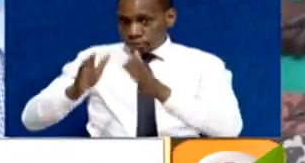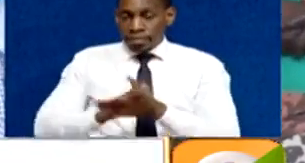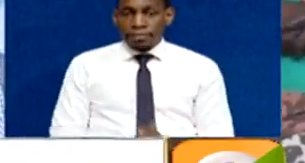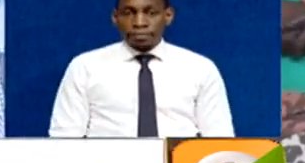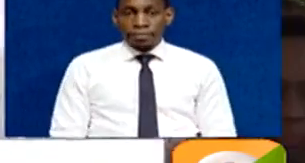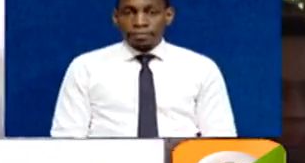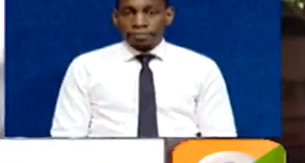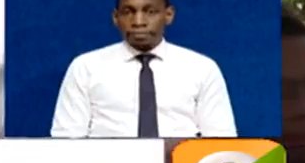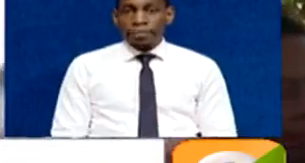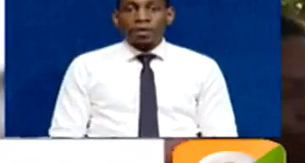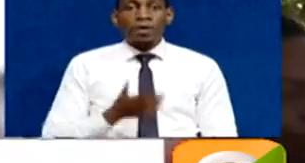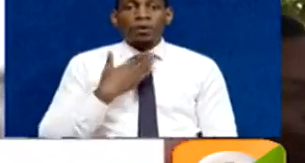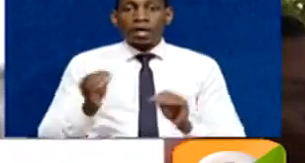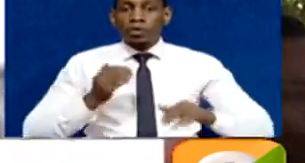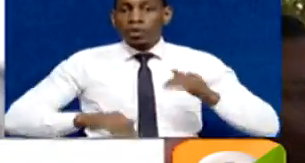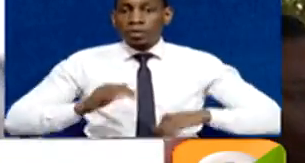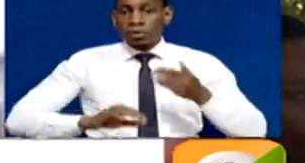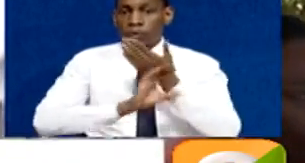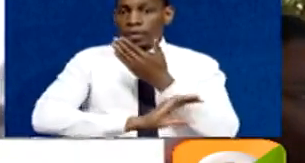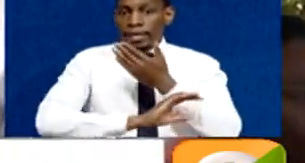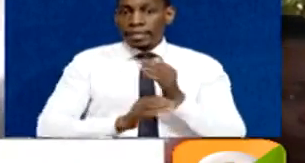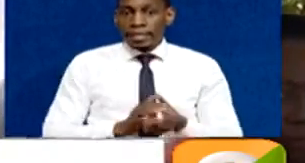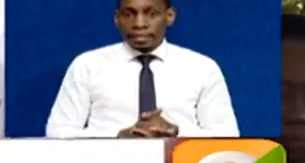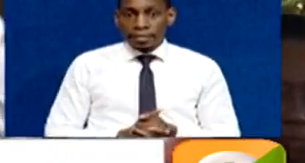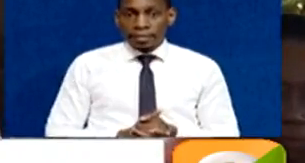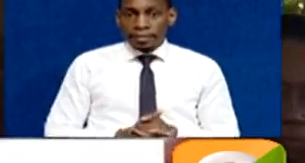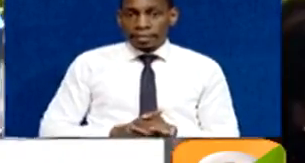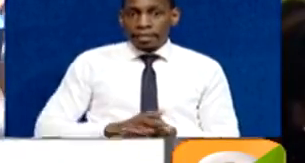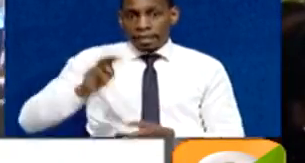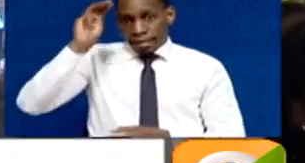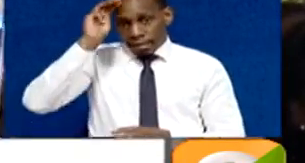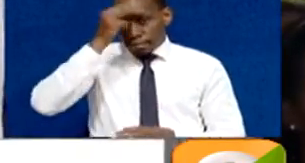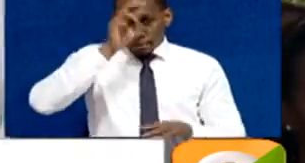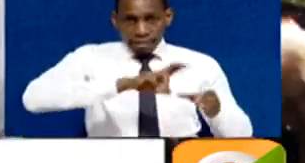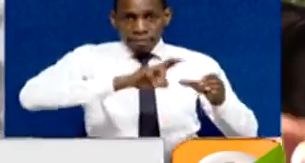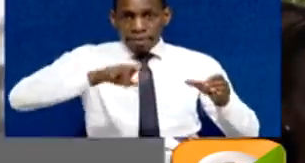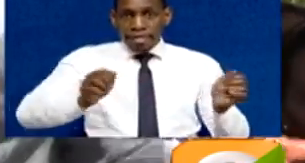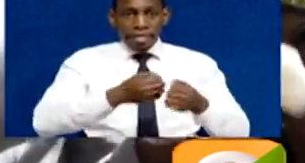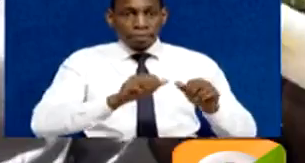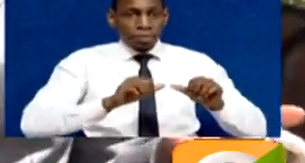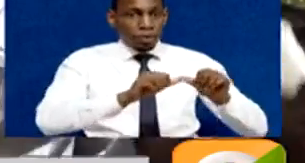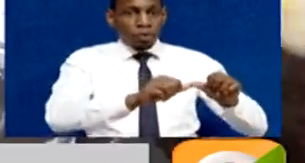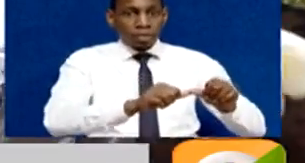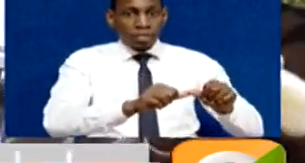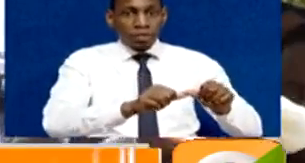tumbo. We don't want corruption in this country. Mother walked out because she cannot sit down